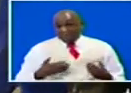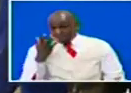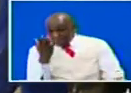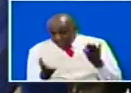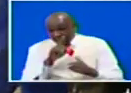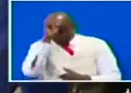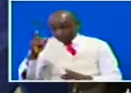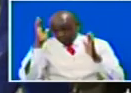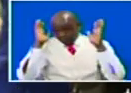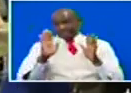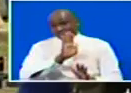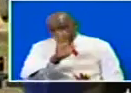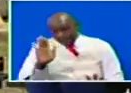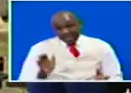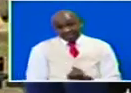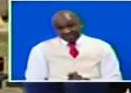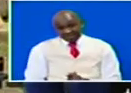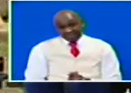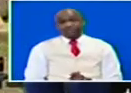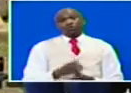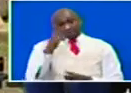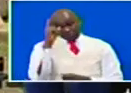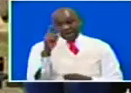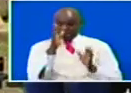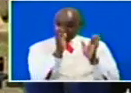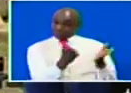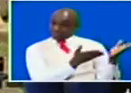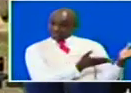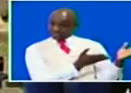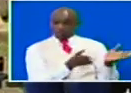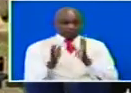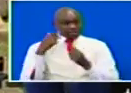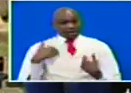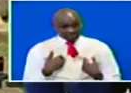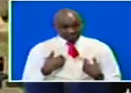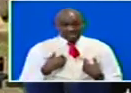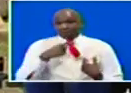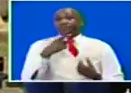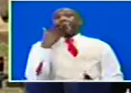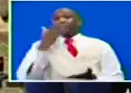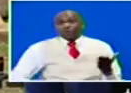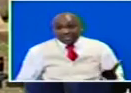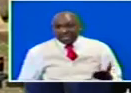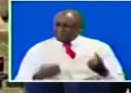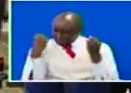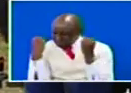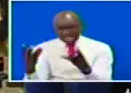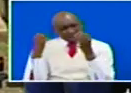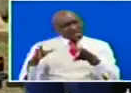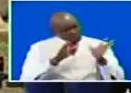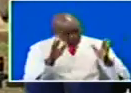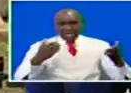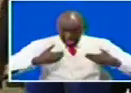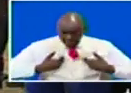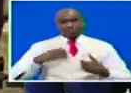the question that life may have posed to 21-year-old John Kioi. His response, as many as life